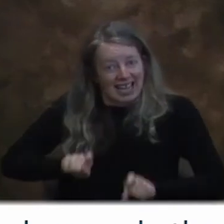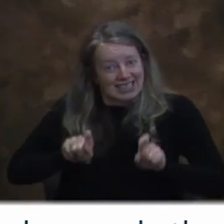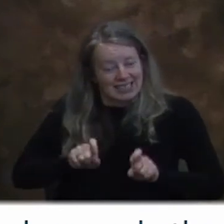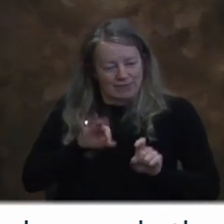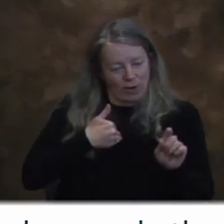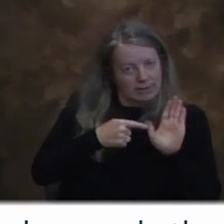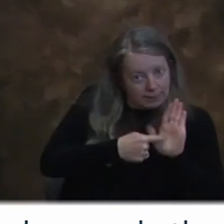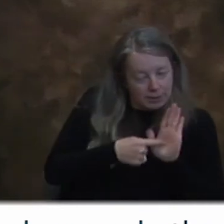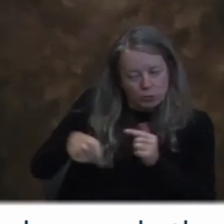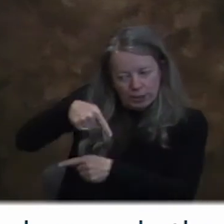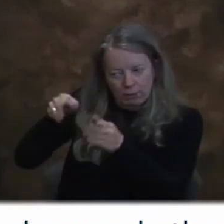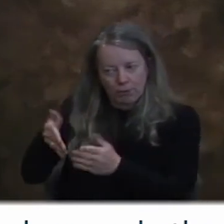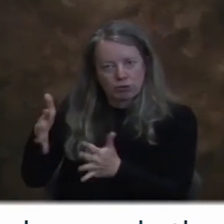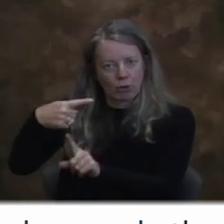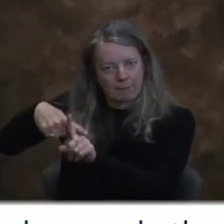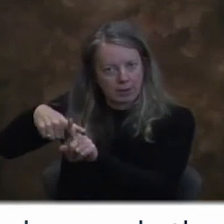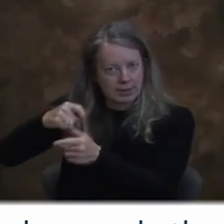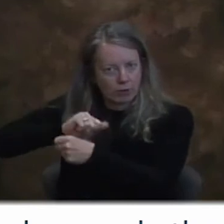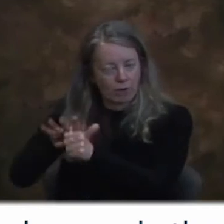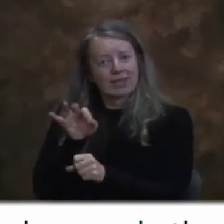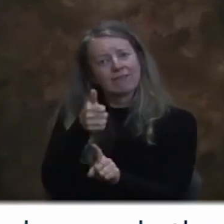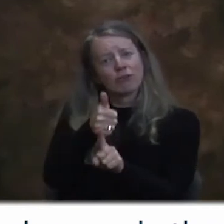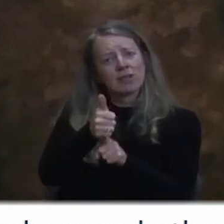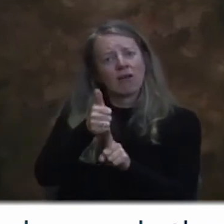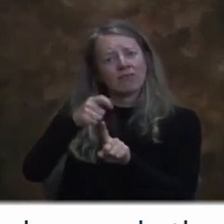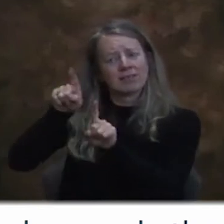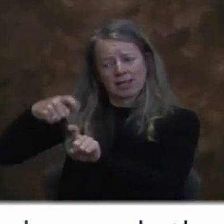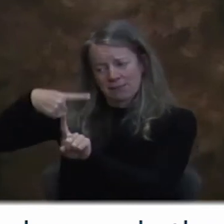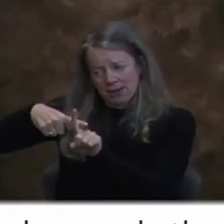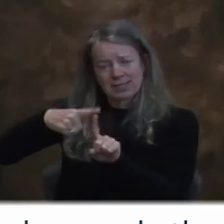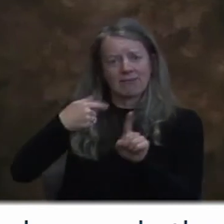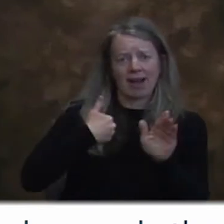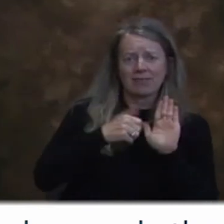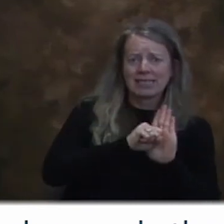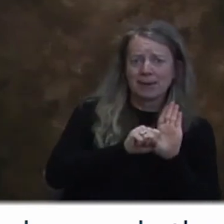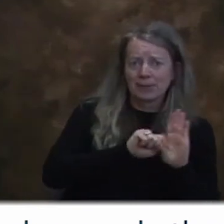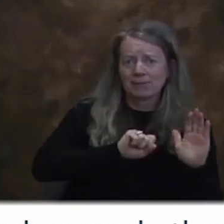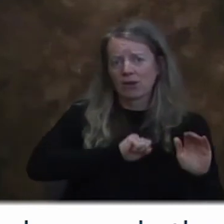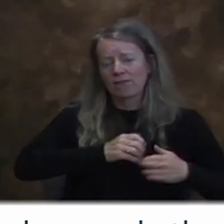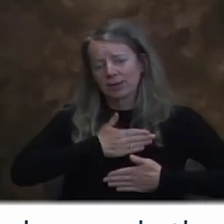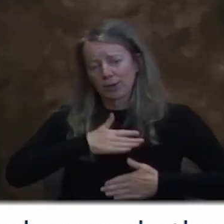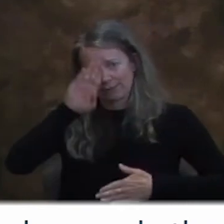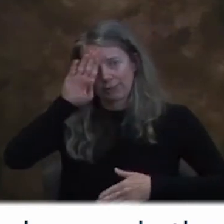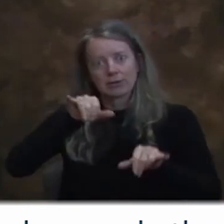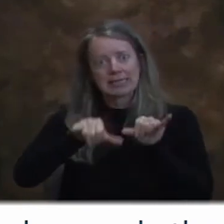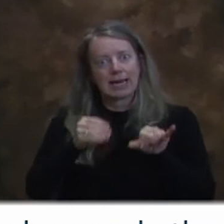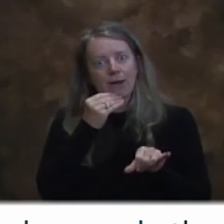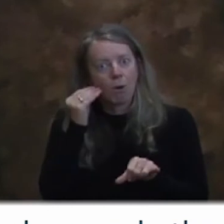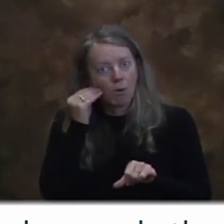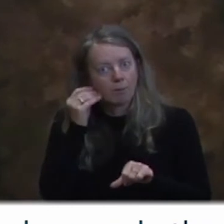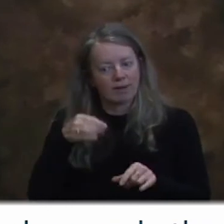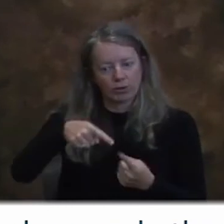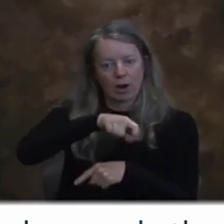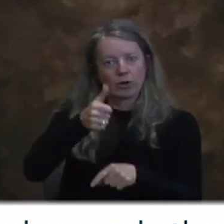positive and or you have symptoms, stay home and wear a mask around others. If you are high risk for severe illness, please